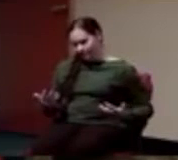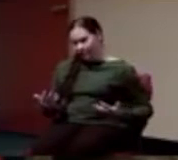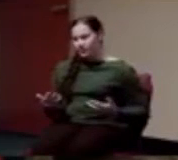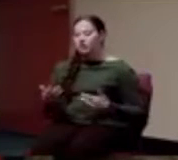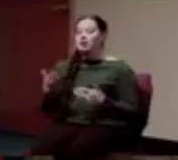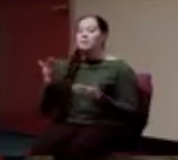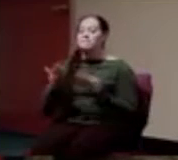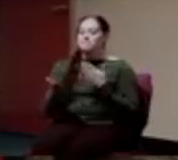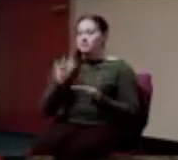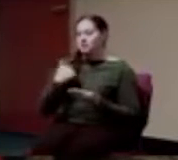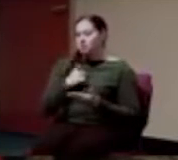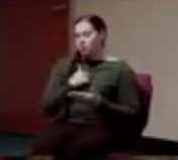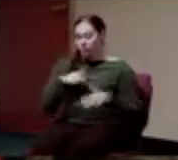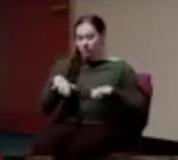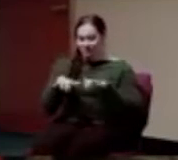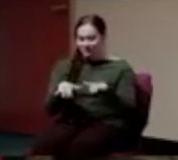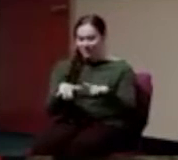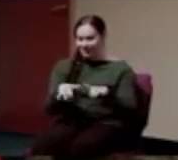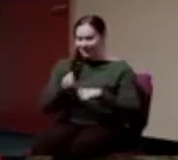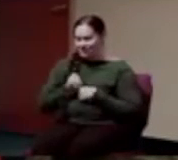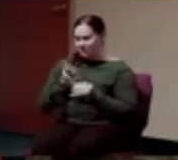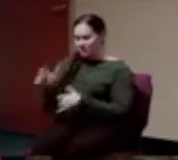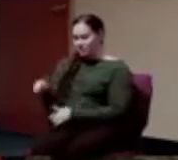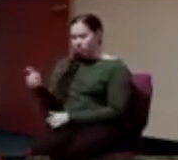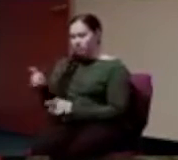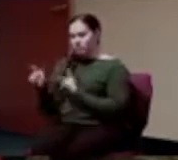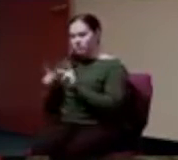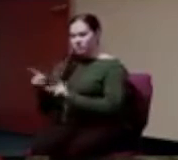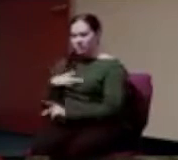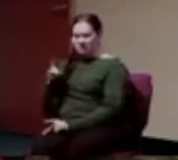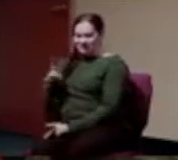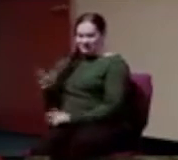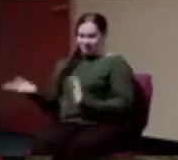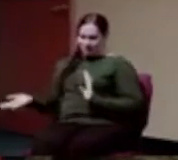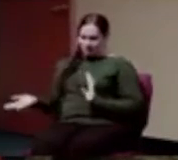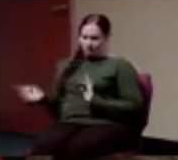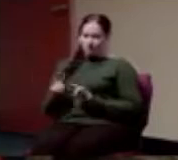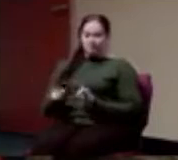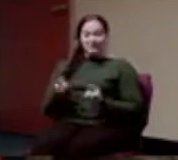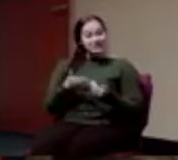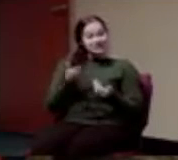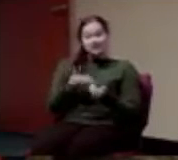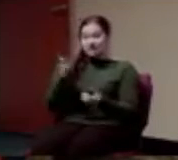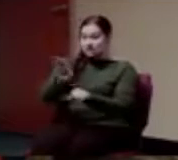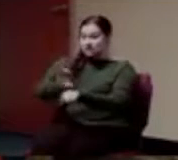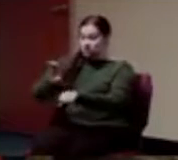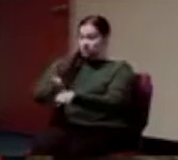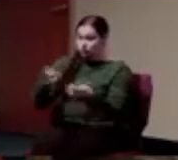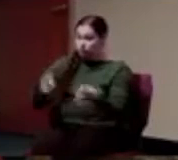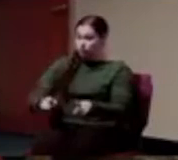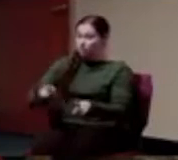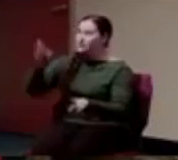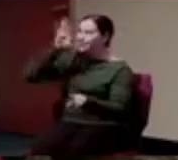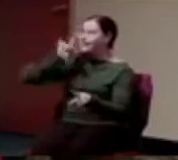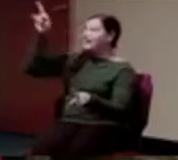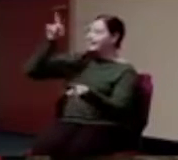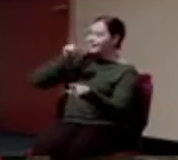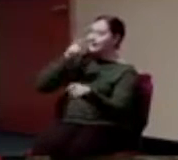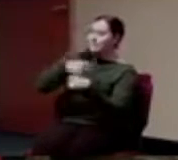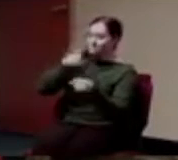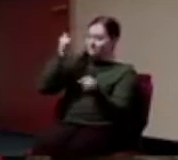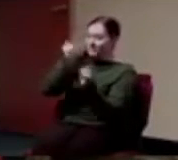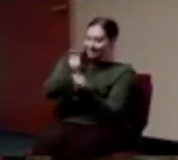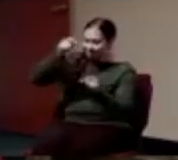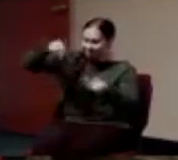of others, and we haven't always acted like Jesus. Sure, it's really easy here in the church, but this is a place that God made literally to